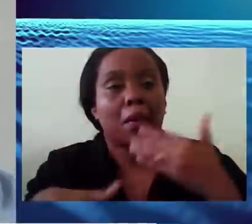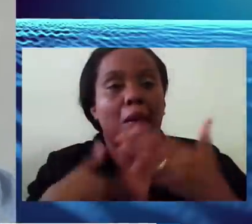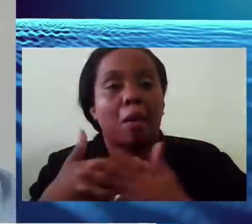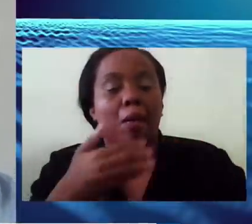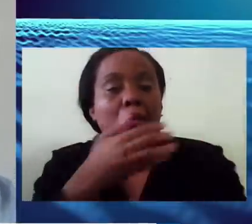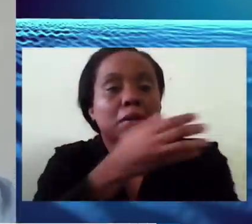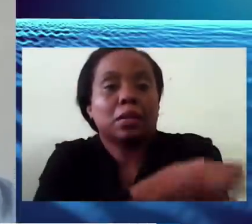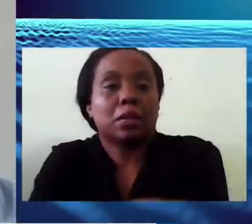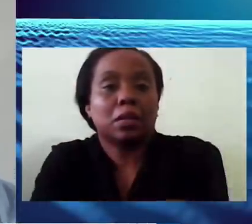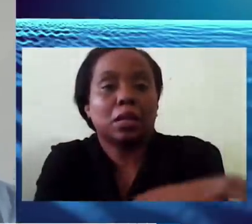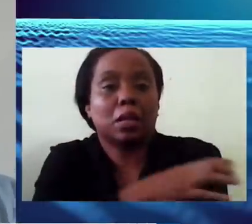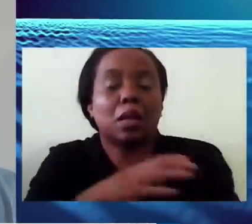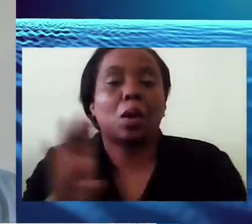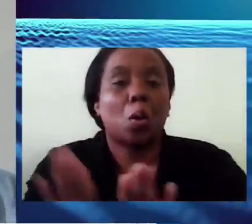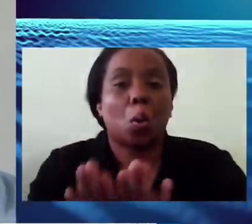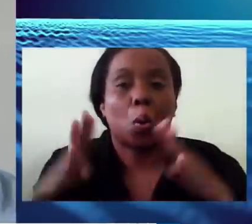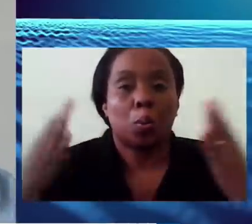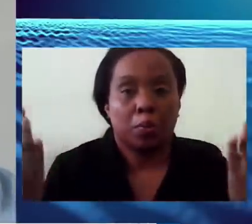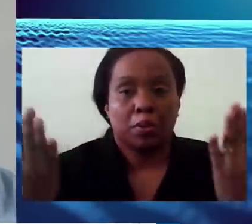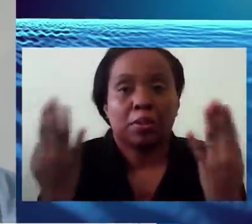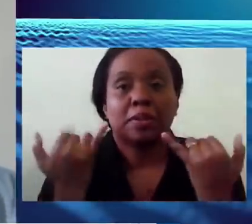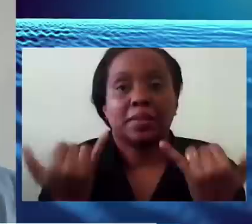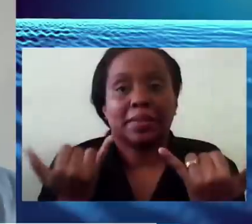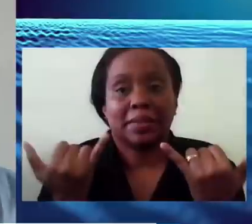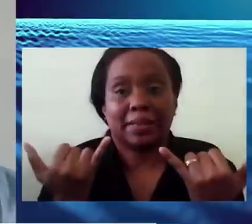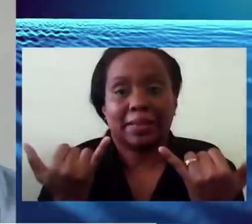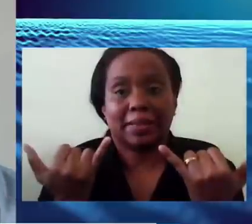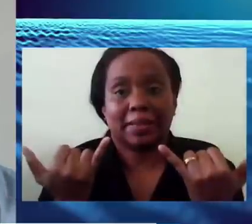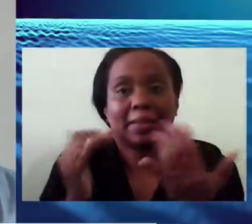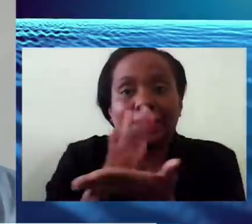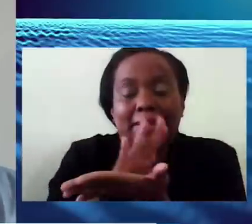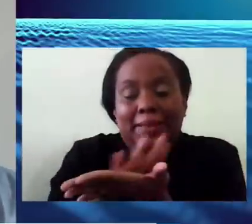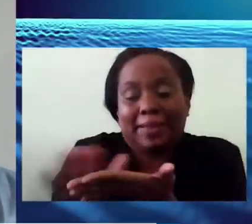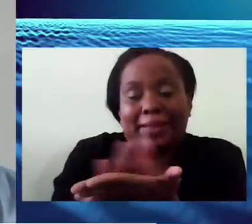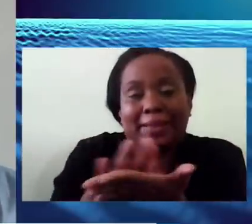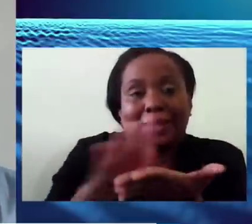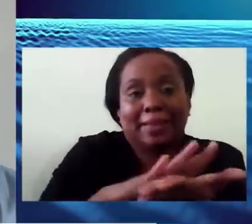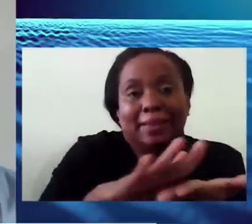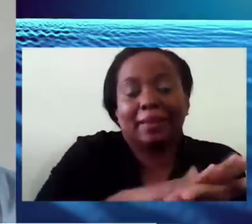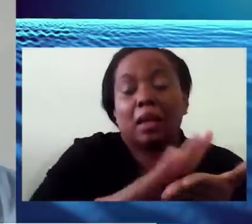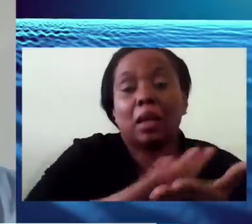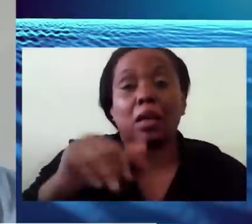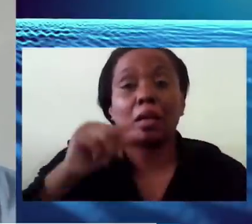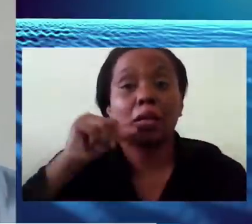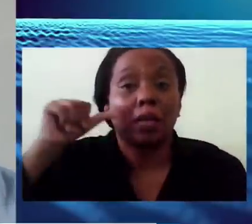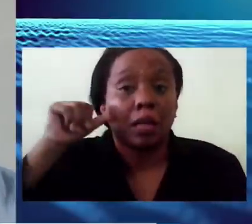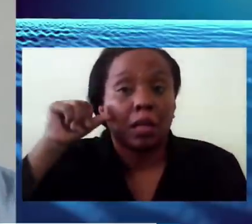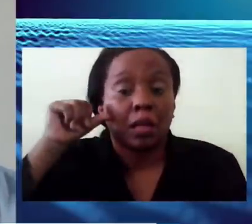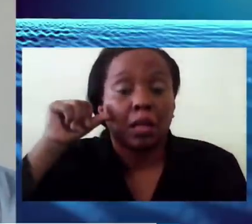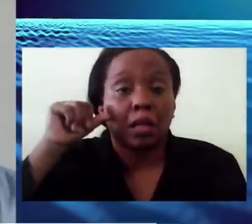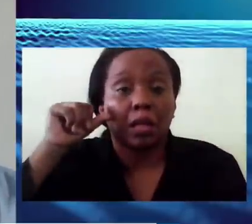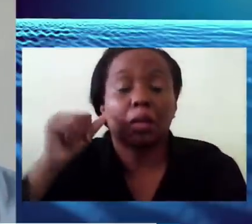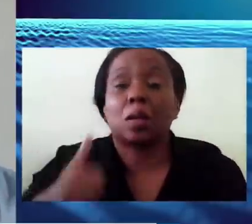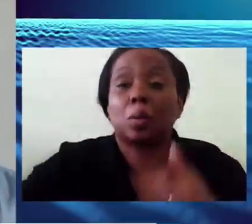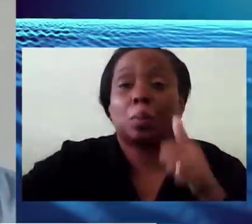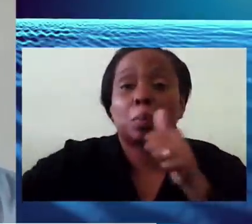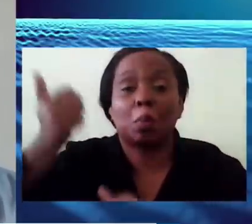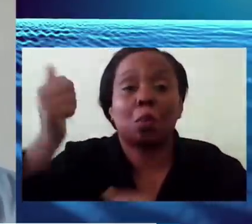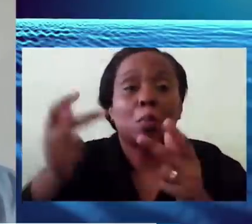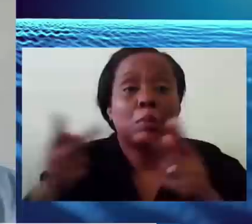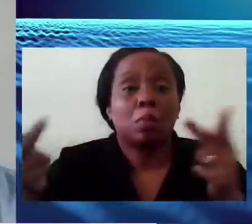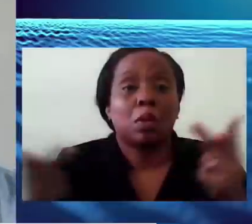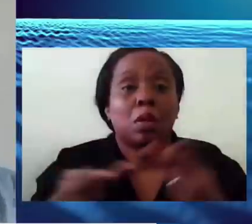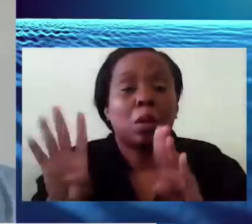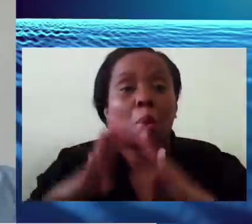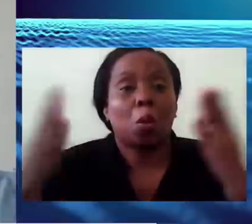today, thanks to the cleanup that was done yesterday. And most places were able to open on time. We